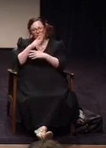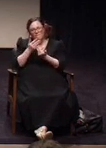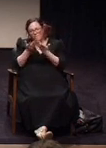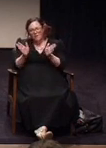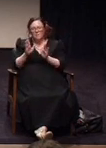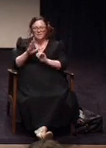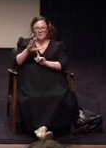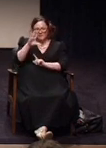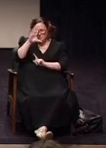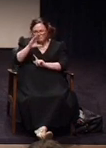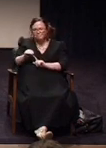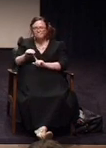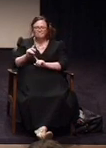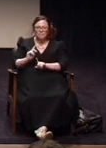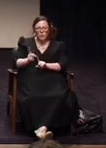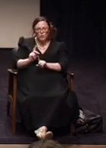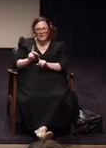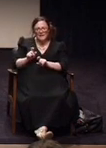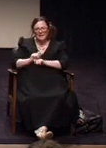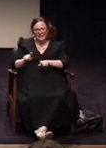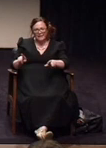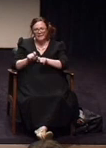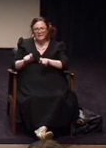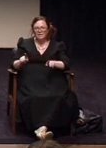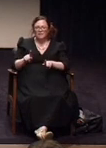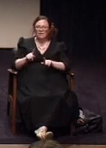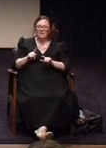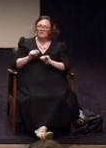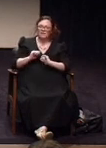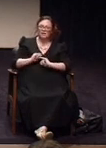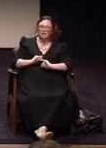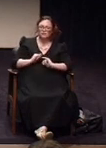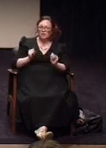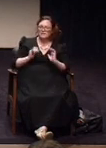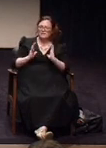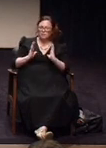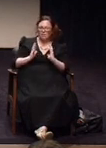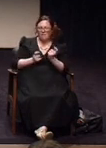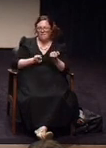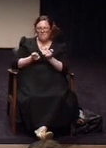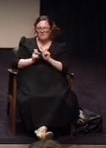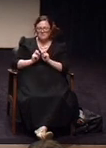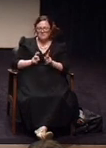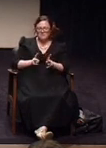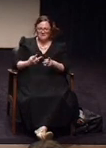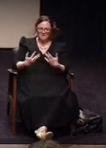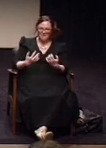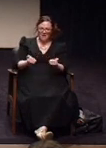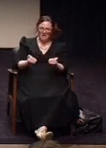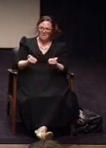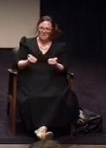systems. We have our own crisis preparedness management service who deals